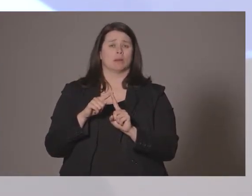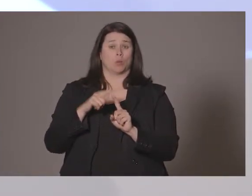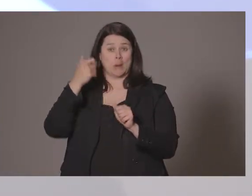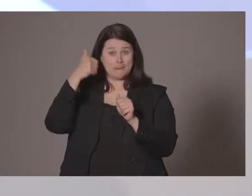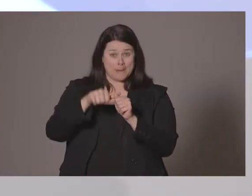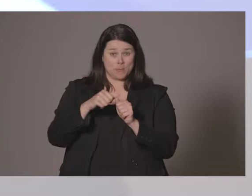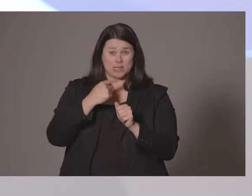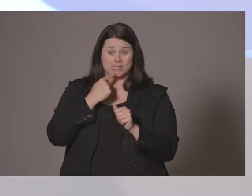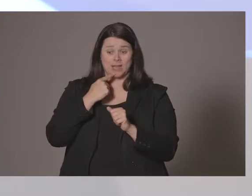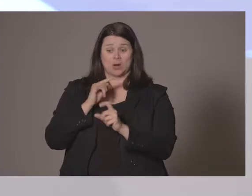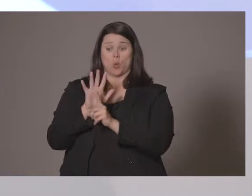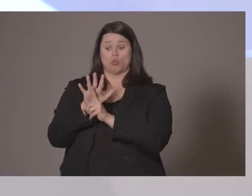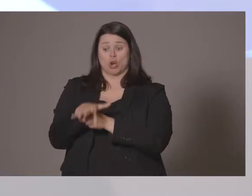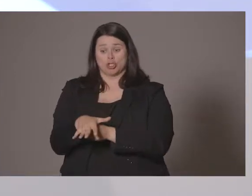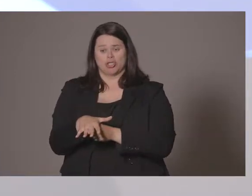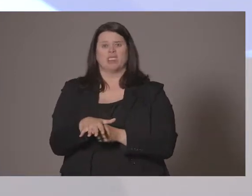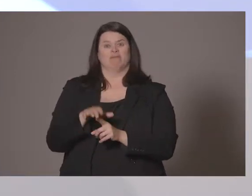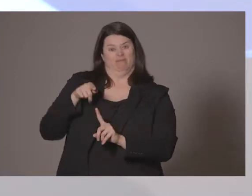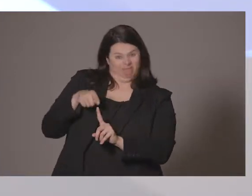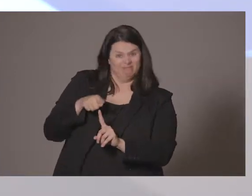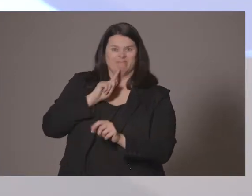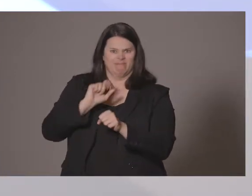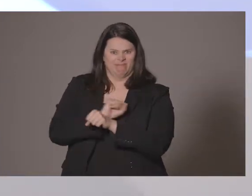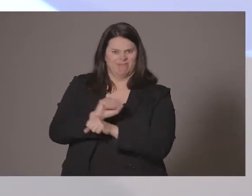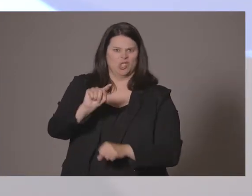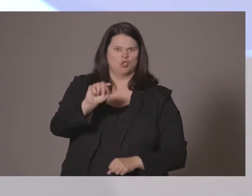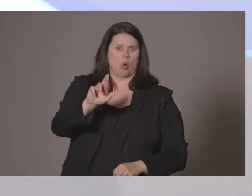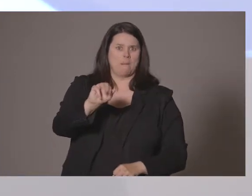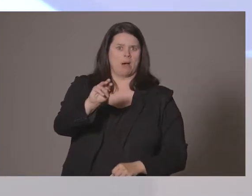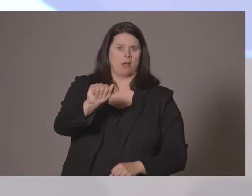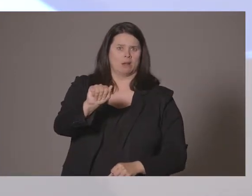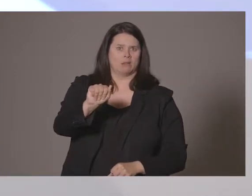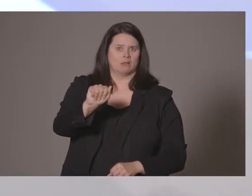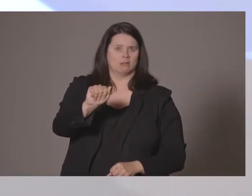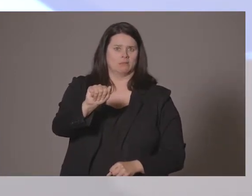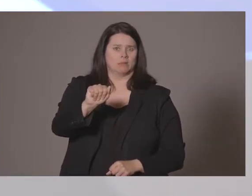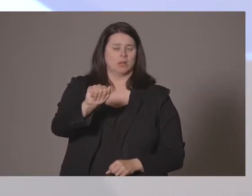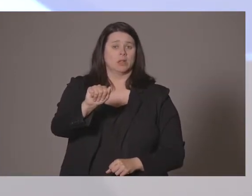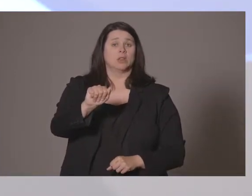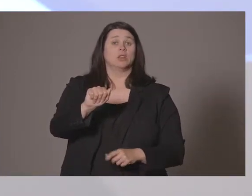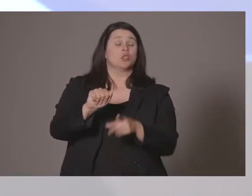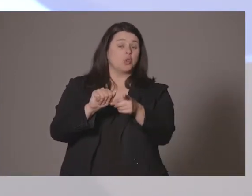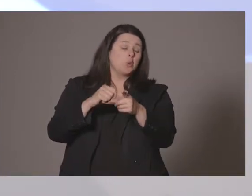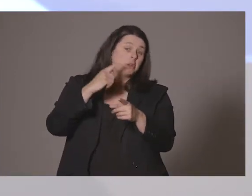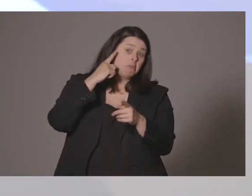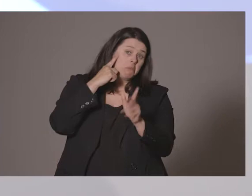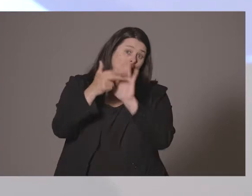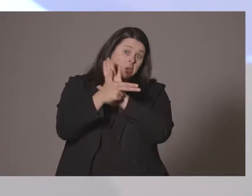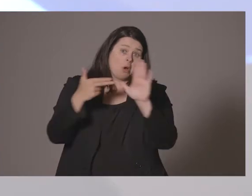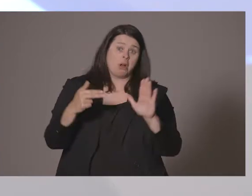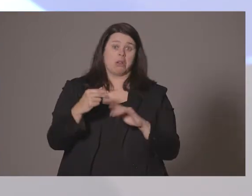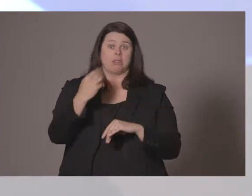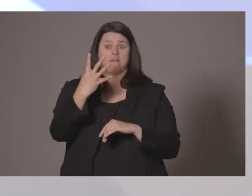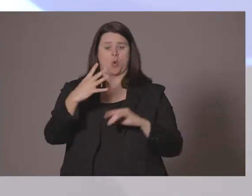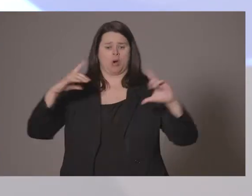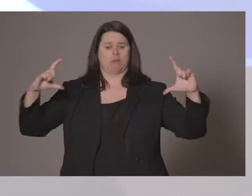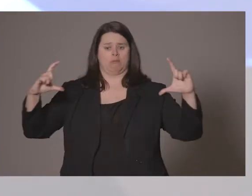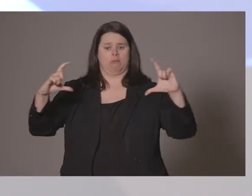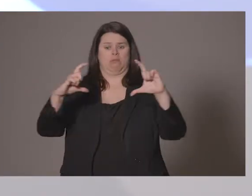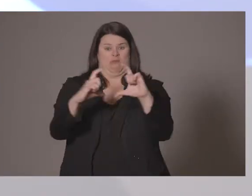and trauma go hand in hand. So if it's easier for you to think of this as the 4 eyes of trauma, that you go ahead and do